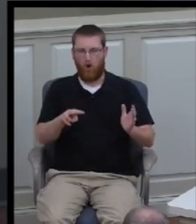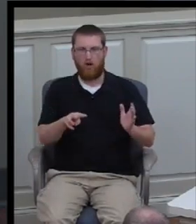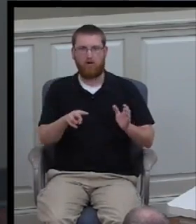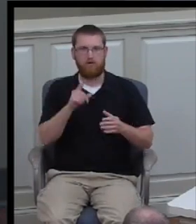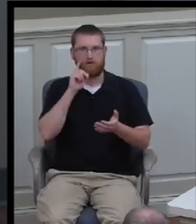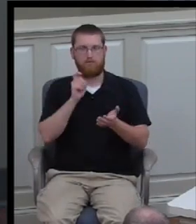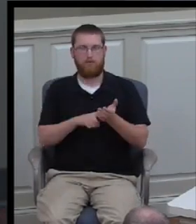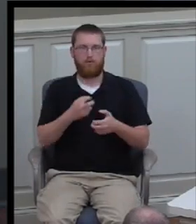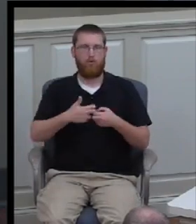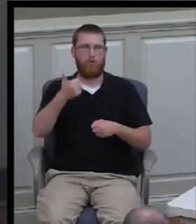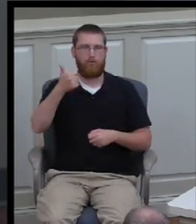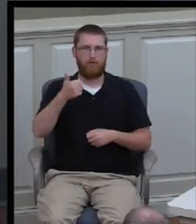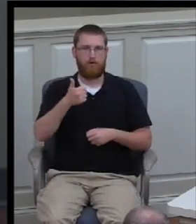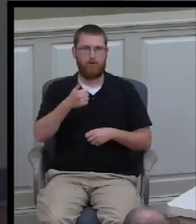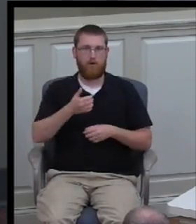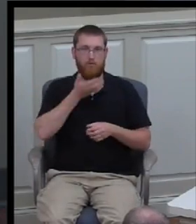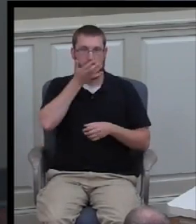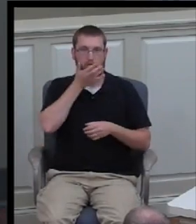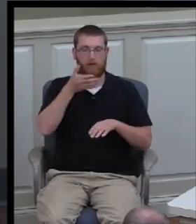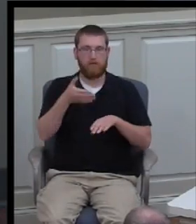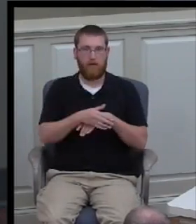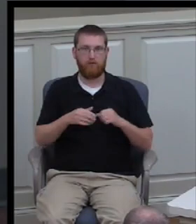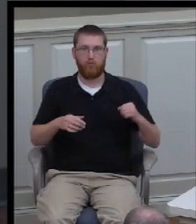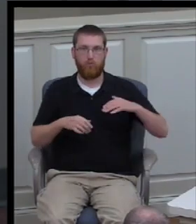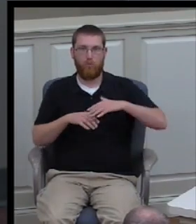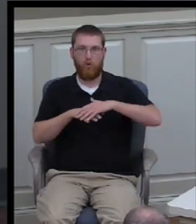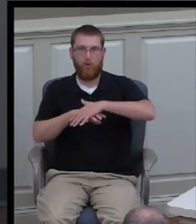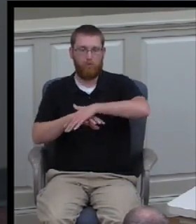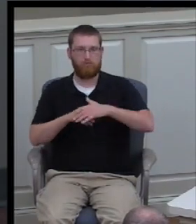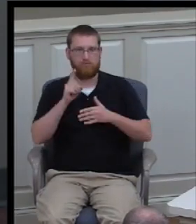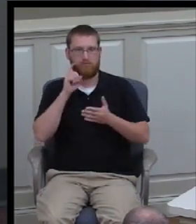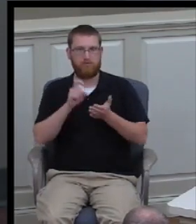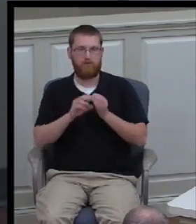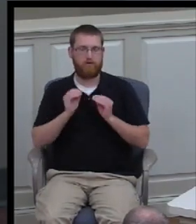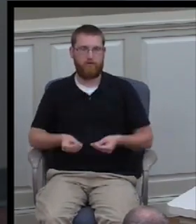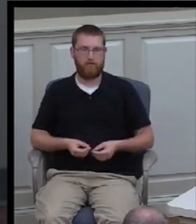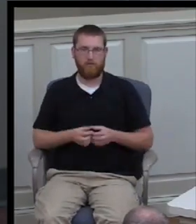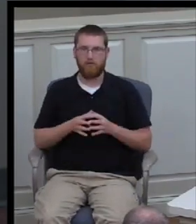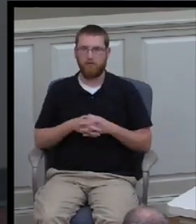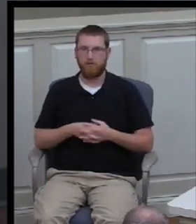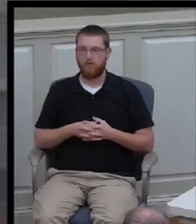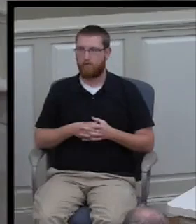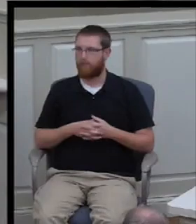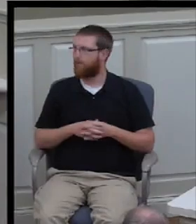especially when the grass from the side starts spreading over a little bit. So it's one of those